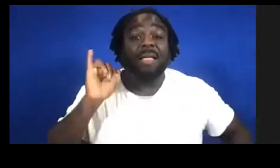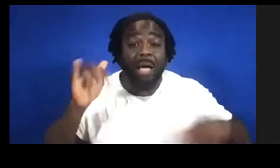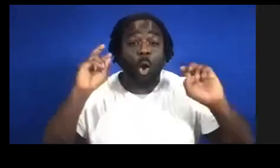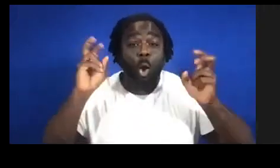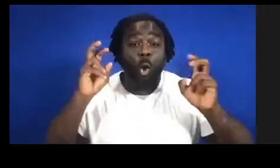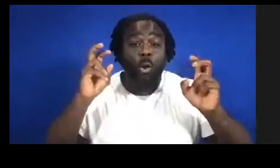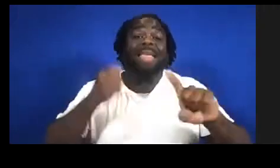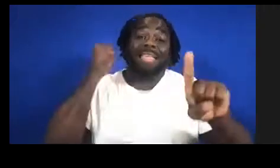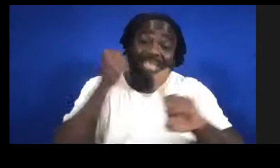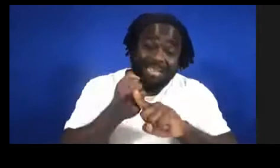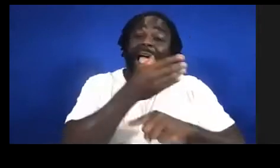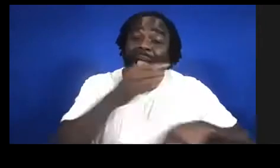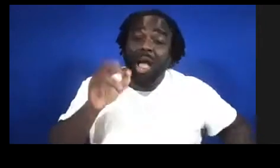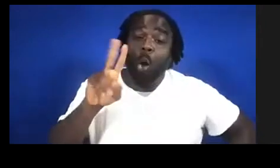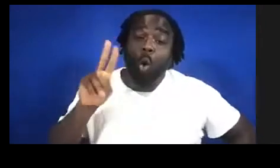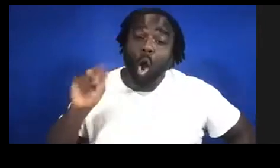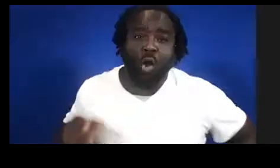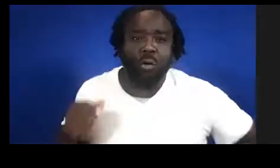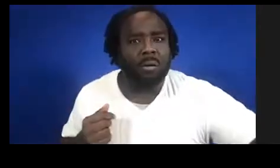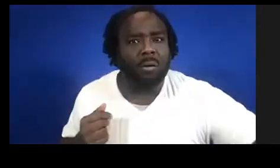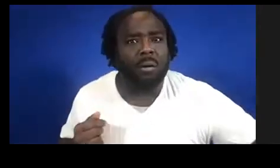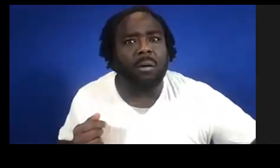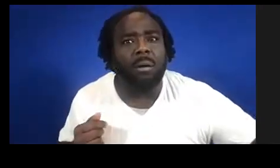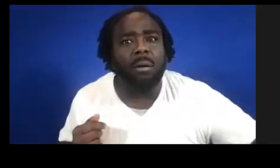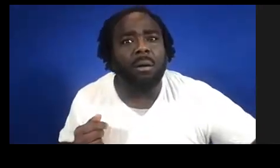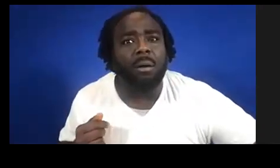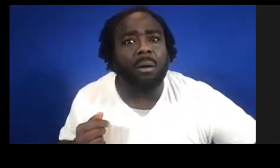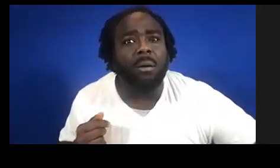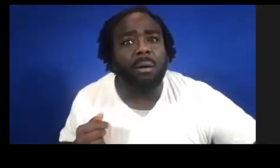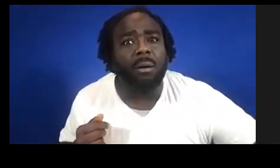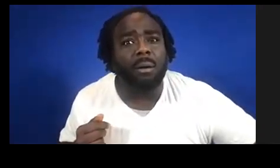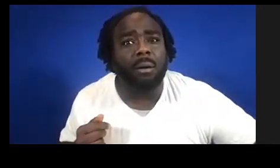yo, that's not cool. That's called a hit and run.